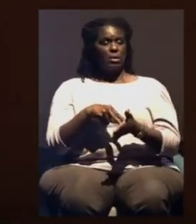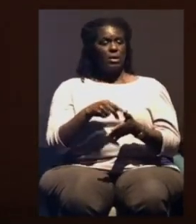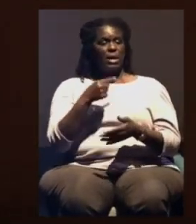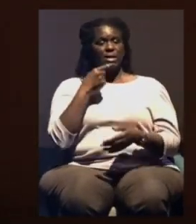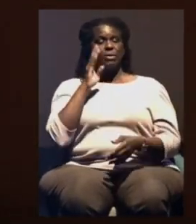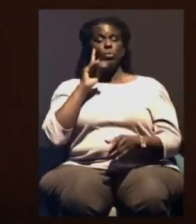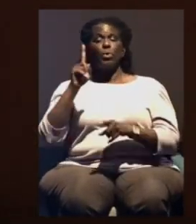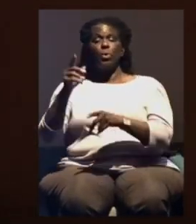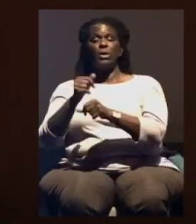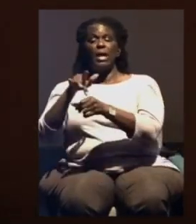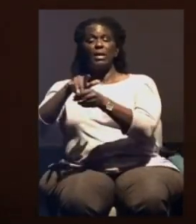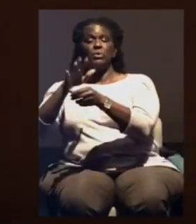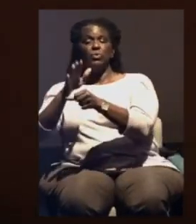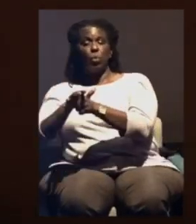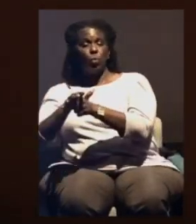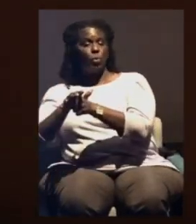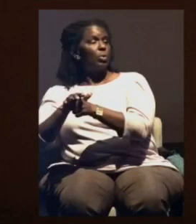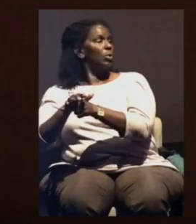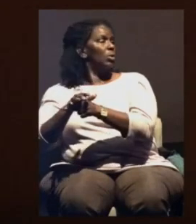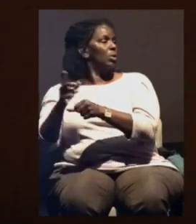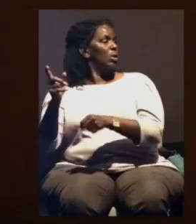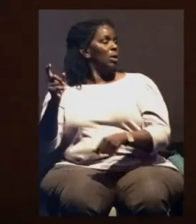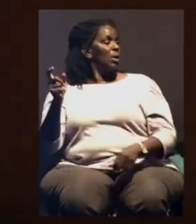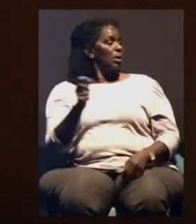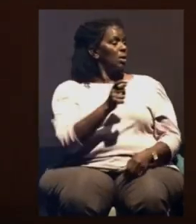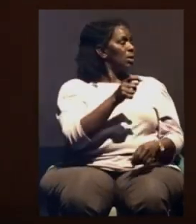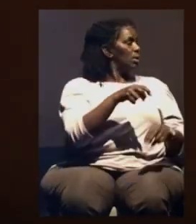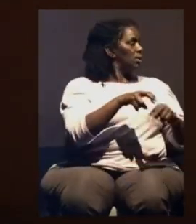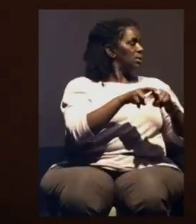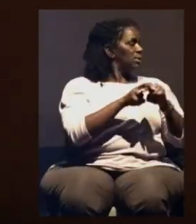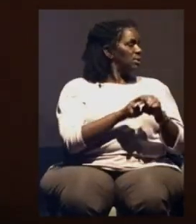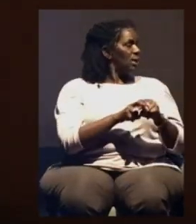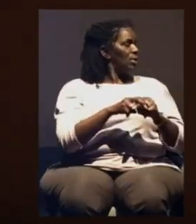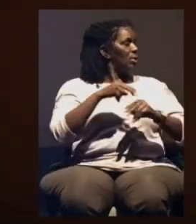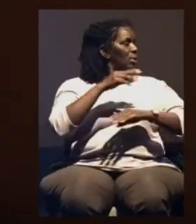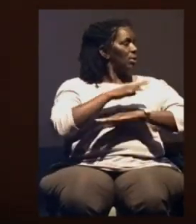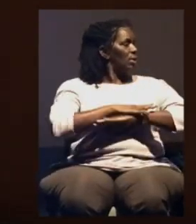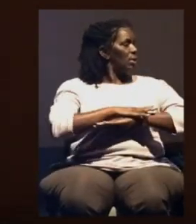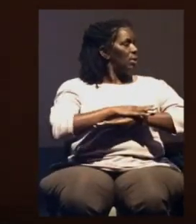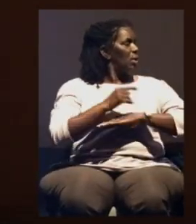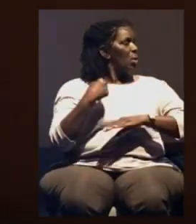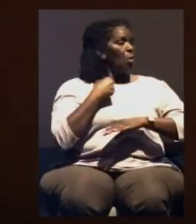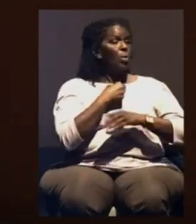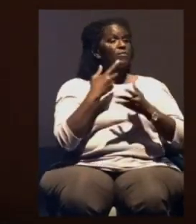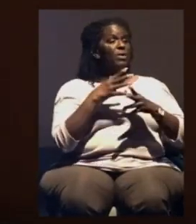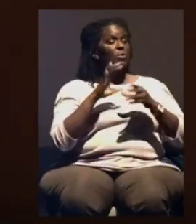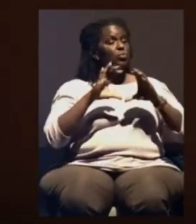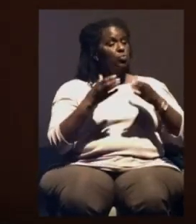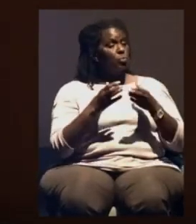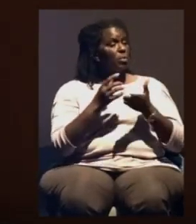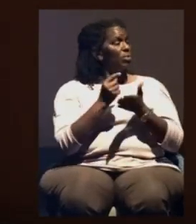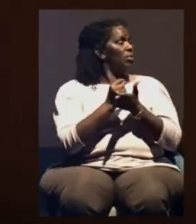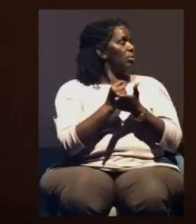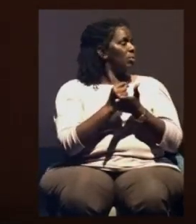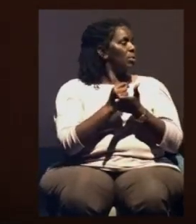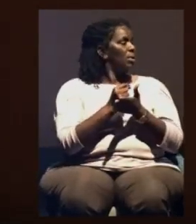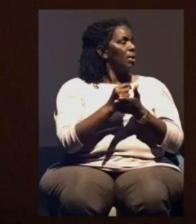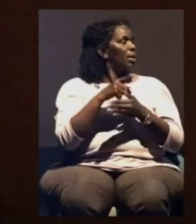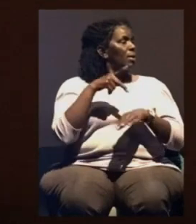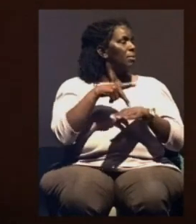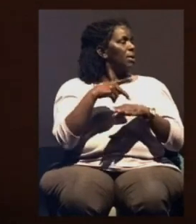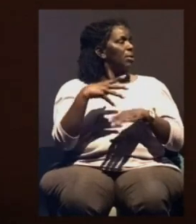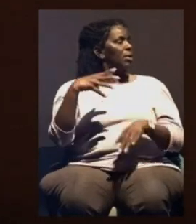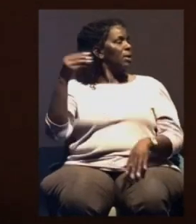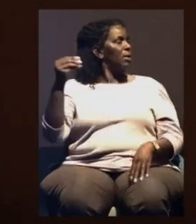soda. Peter gets his soda. He comes back. He sits down at the table. We finish our group therapy session. Peter gets up,